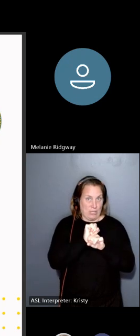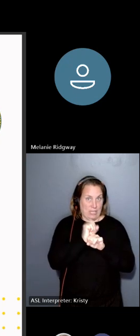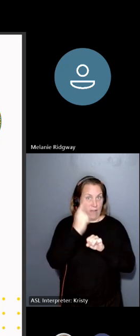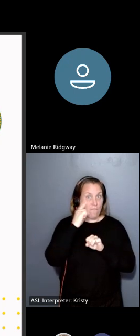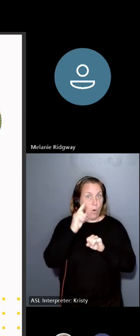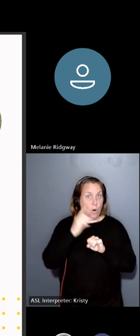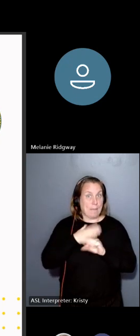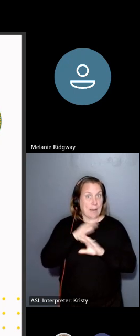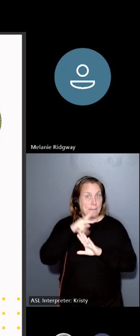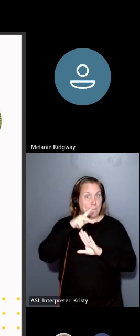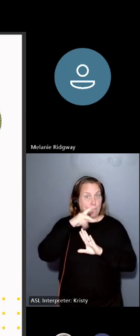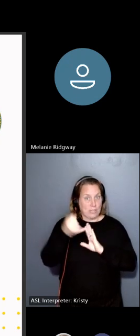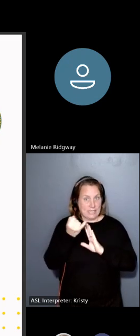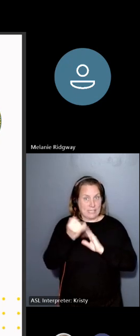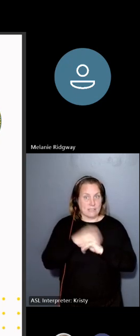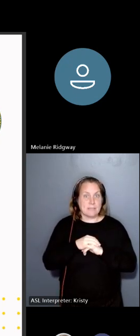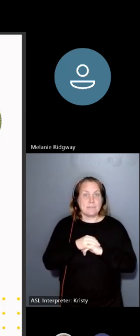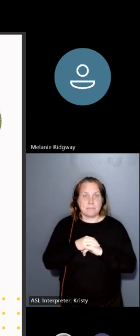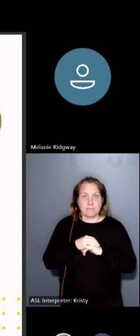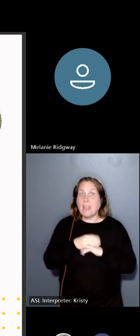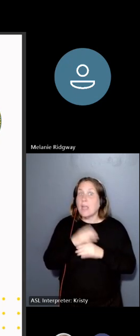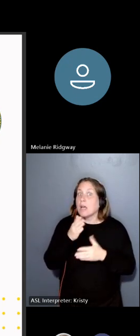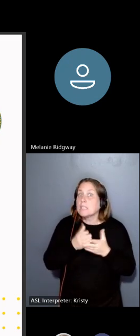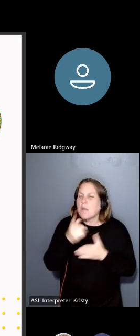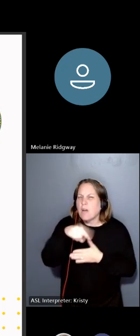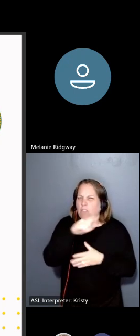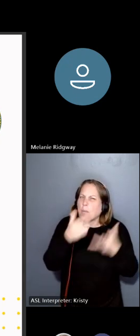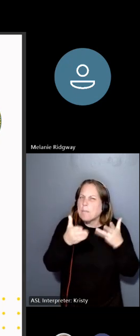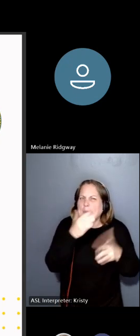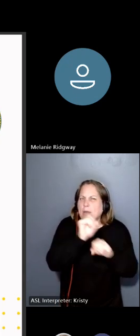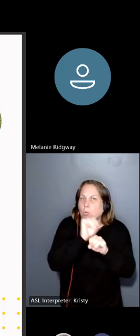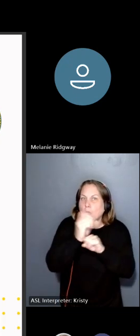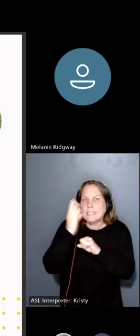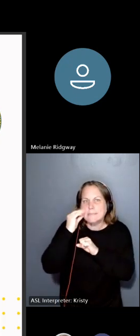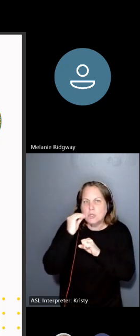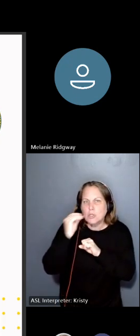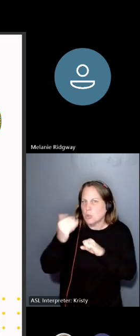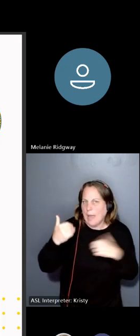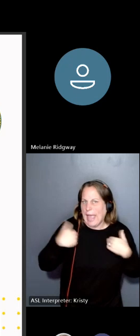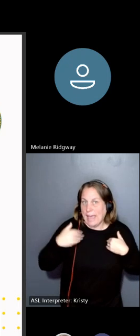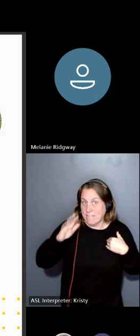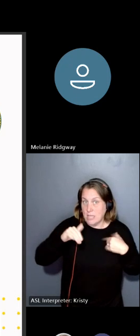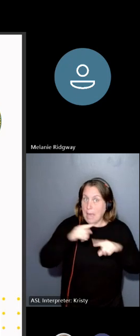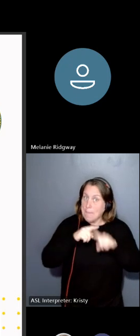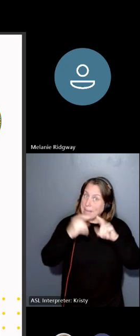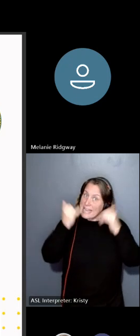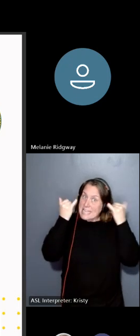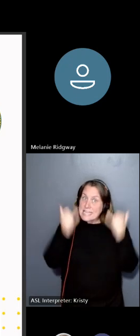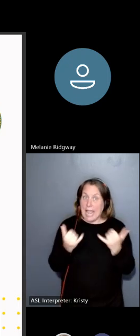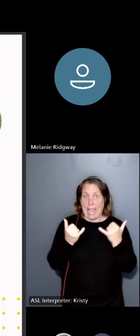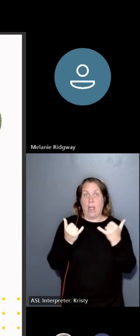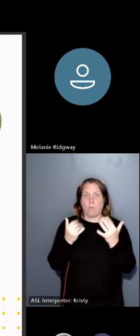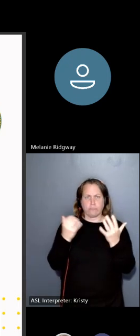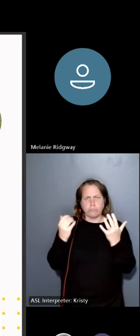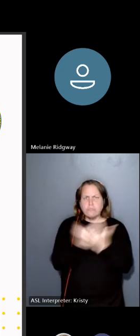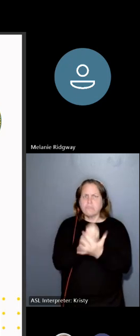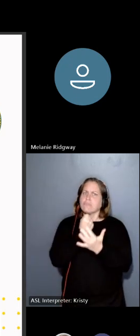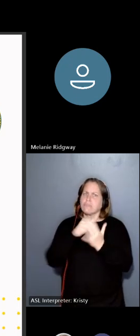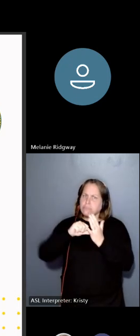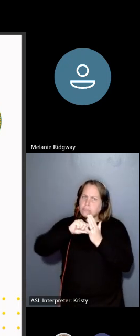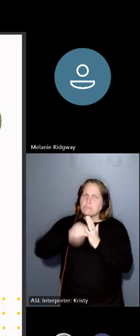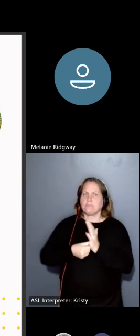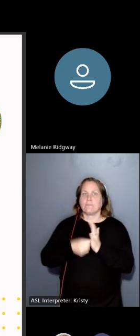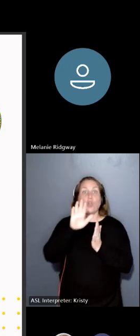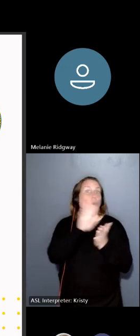work experience, so this is your opportunity to highlight your accomplishments at